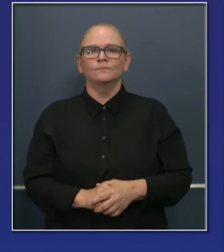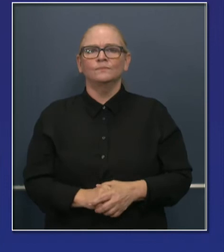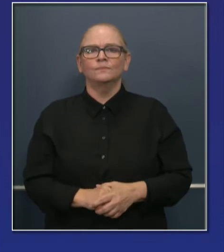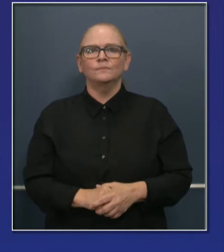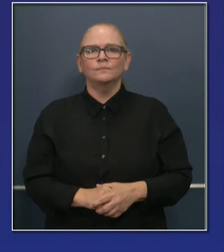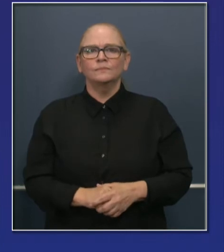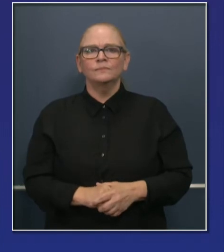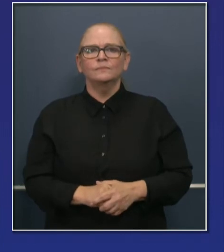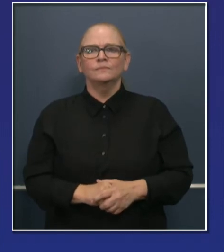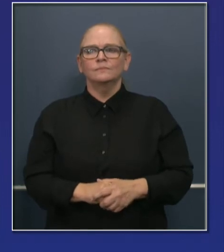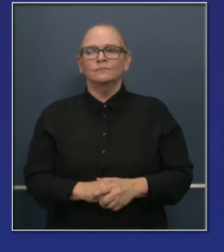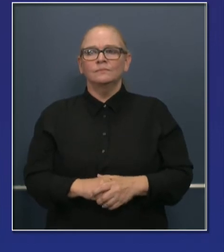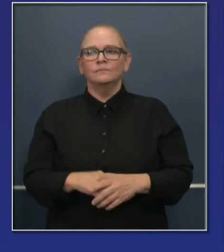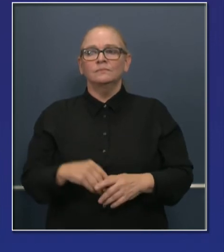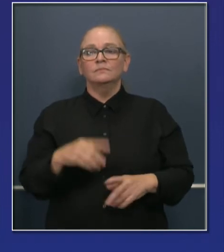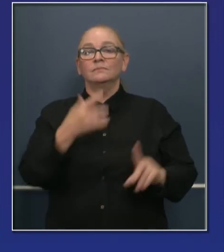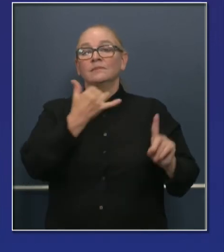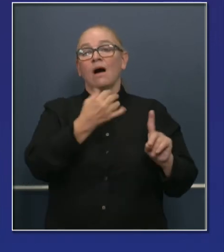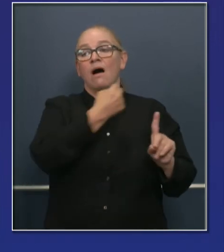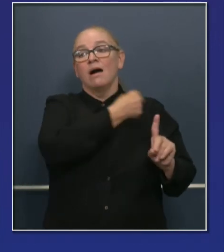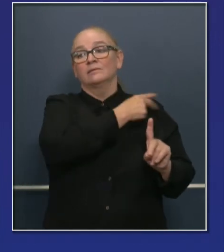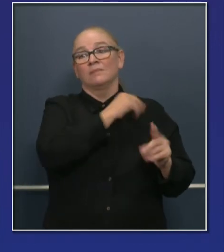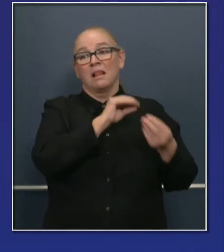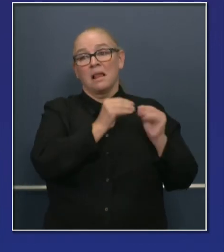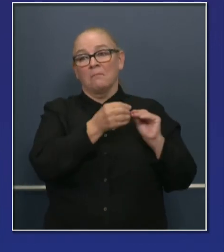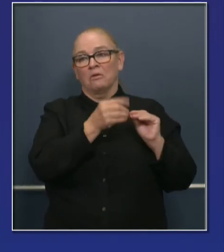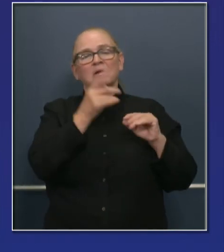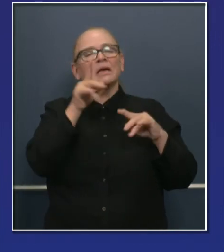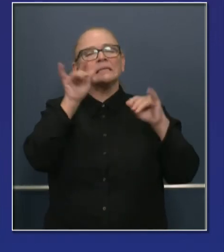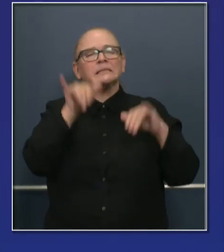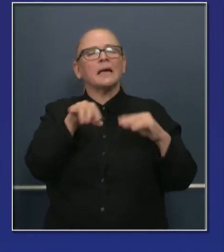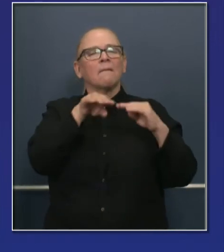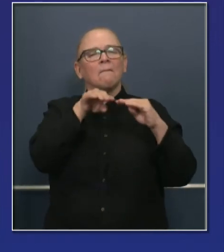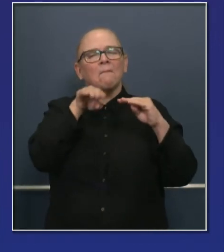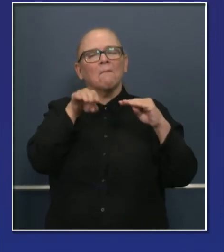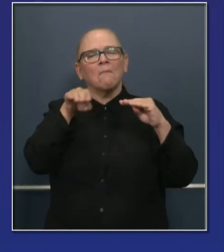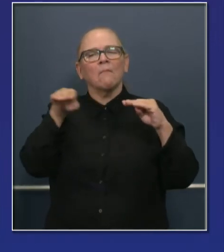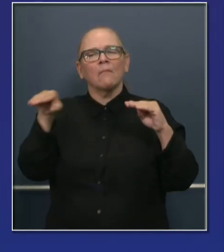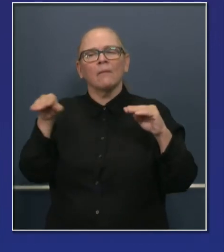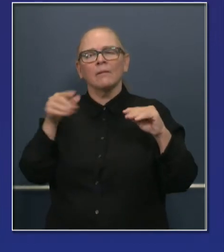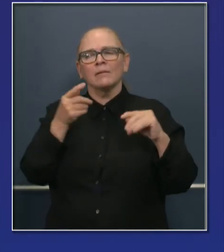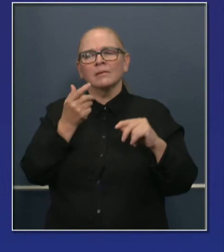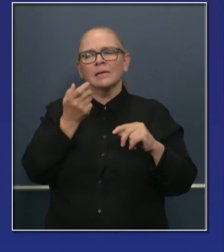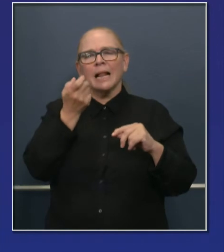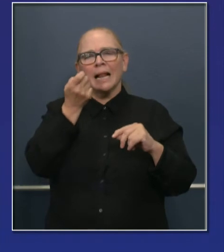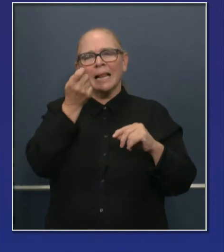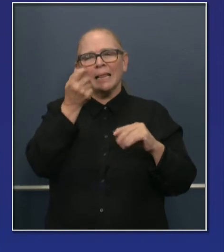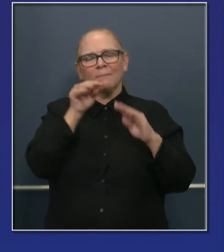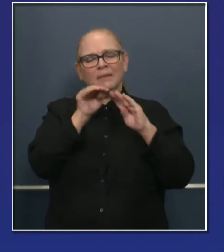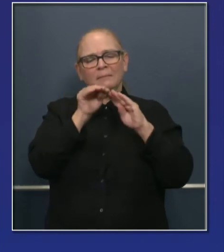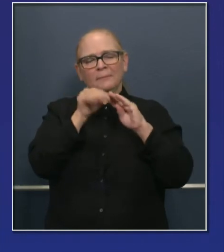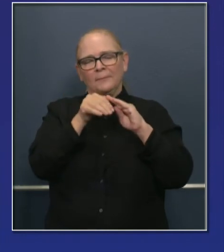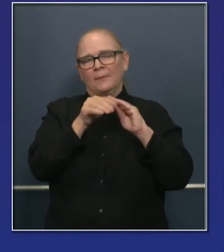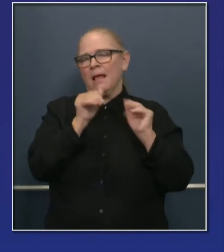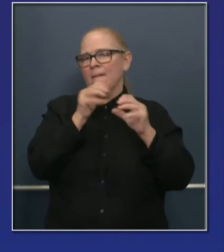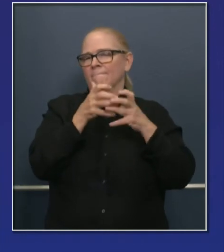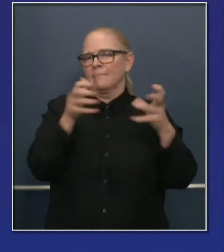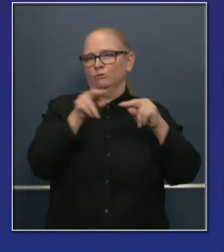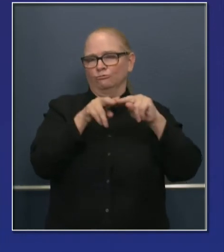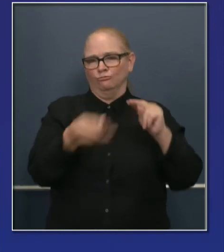still within a percentage point here. We were able to see modest decline over the last reporting